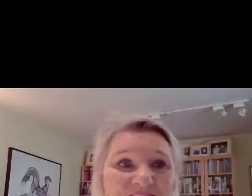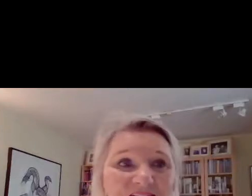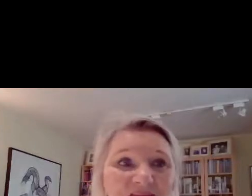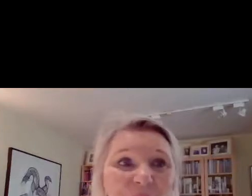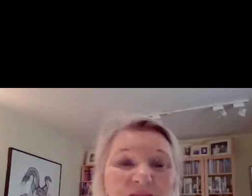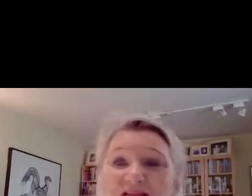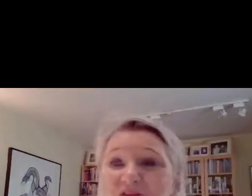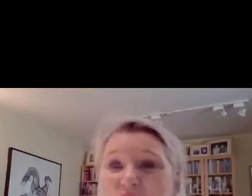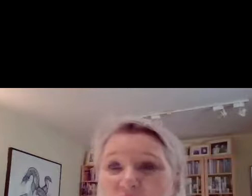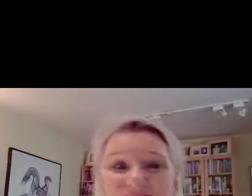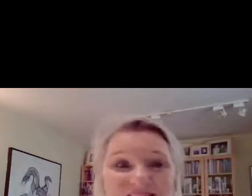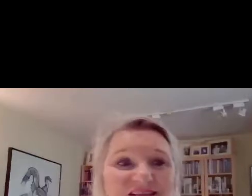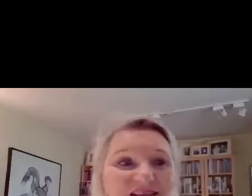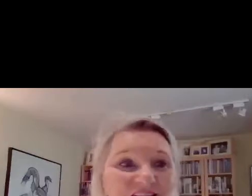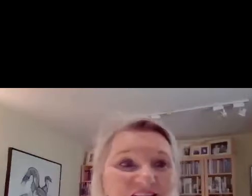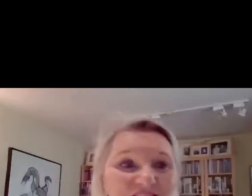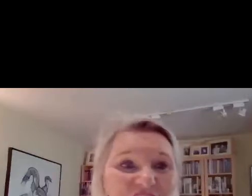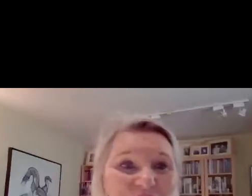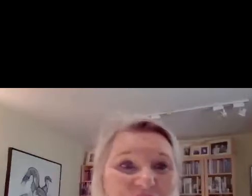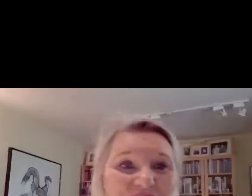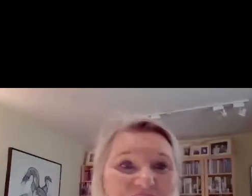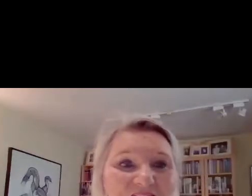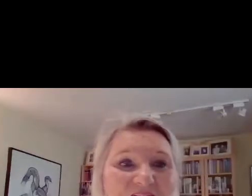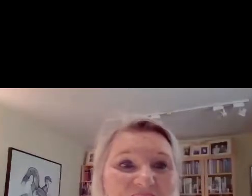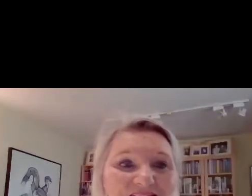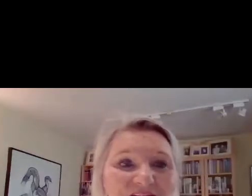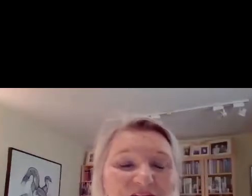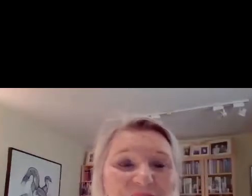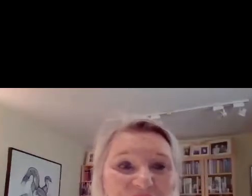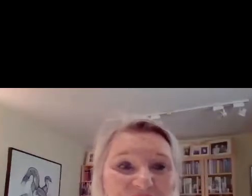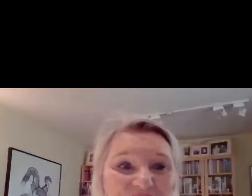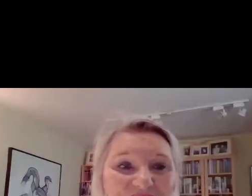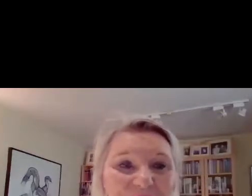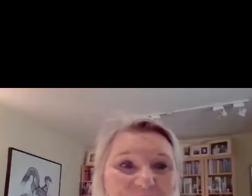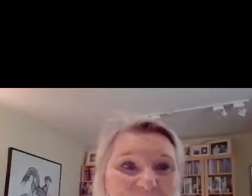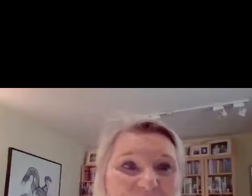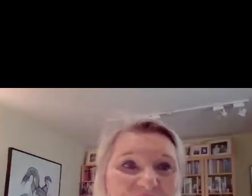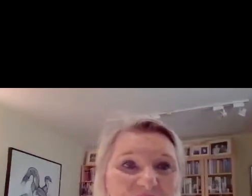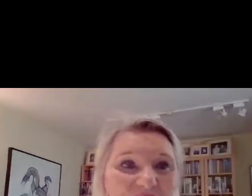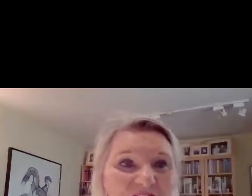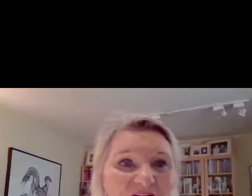impact their work has on audiences, consumers, and communities.